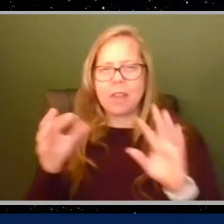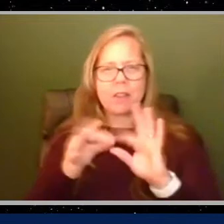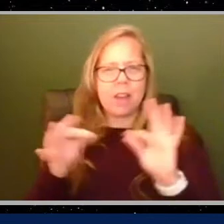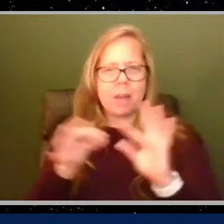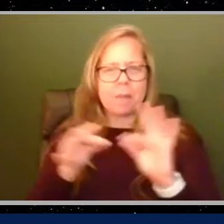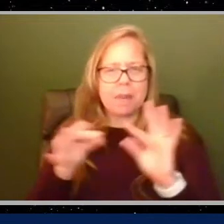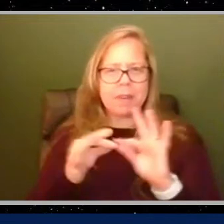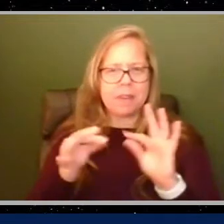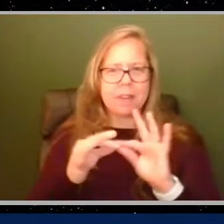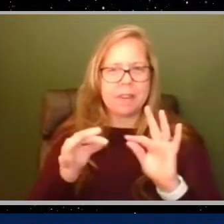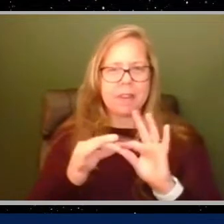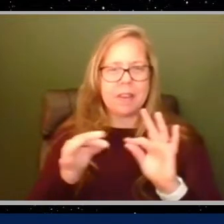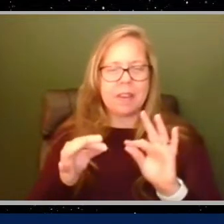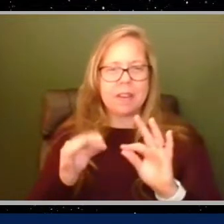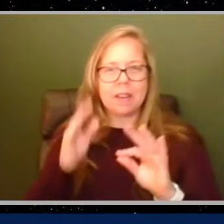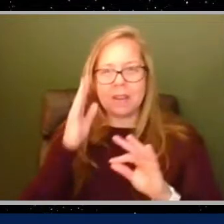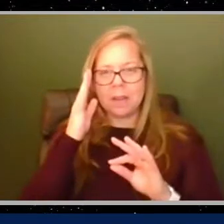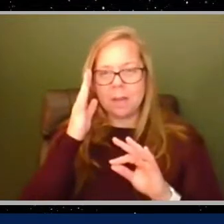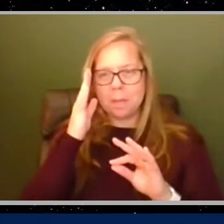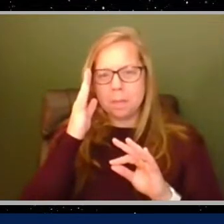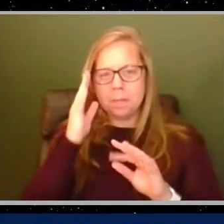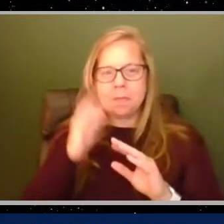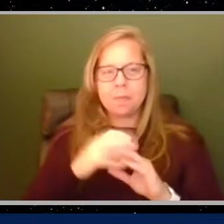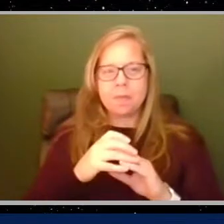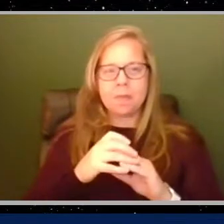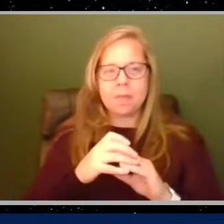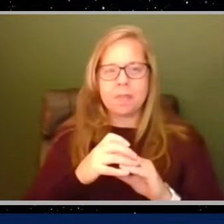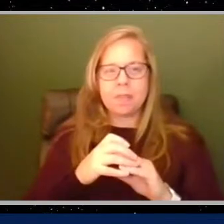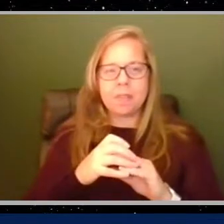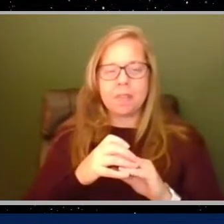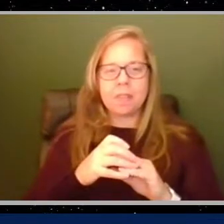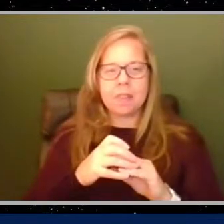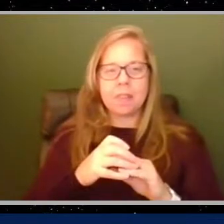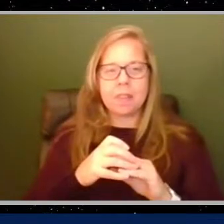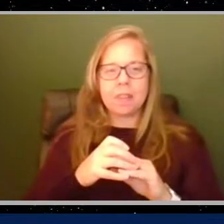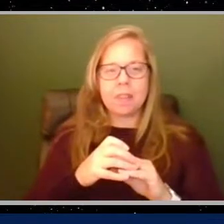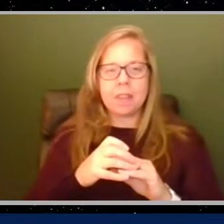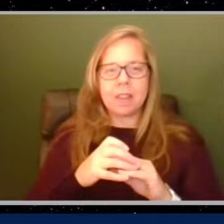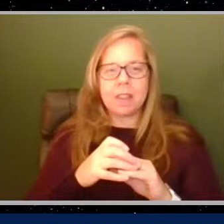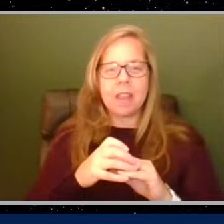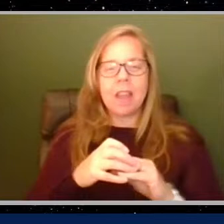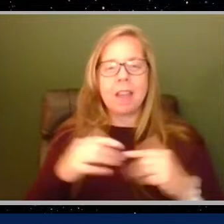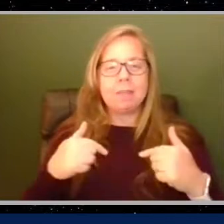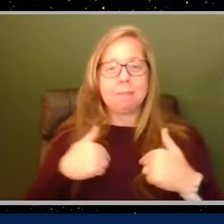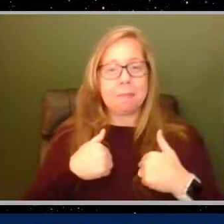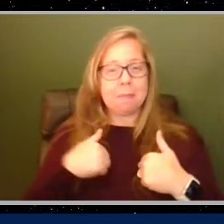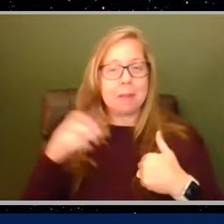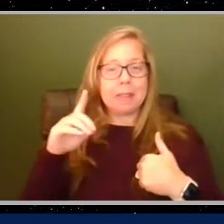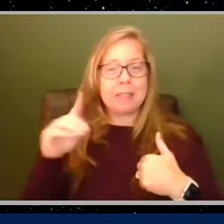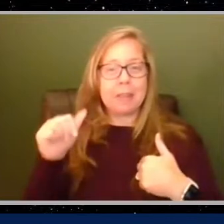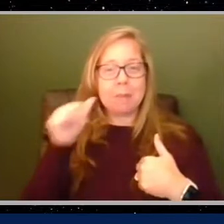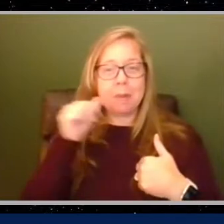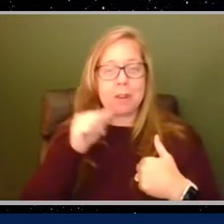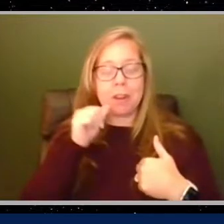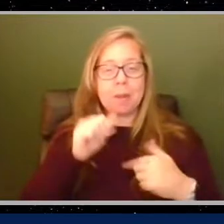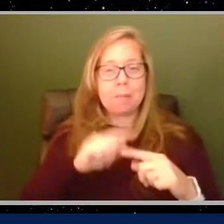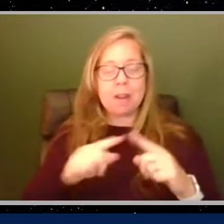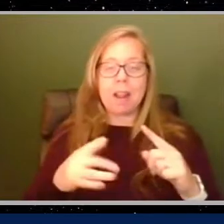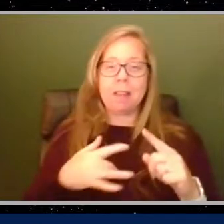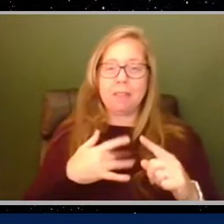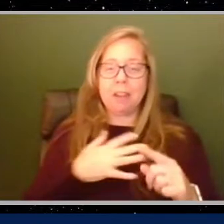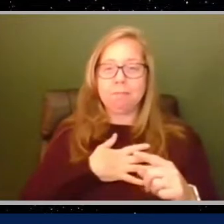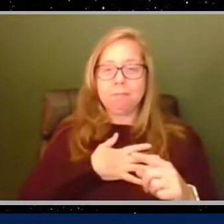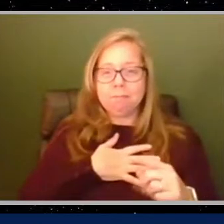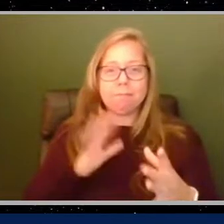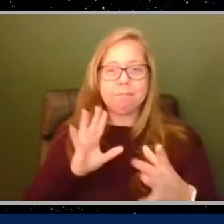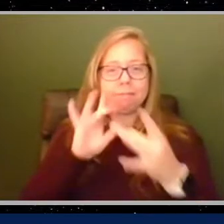question, but this is important to me. Sugar and Magic said, "Disabled girl here, feeling seen right now." So thank you so much for being a part of